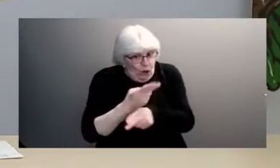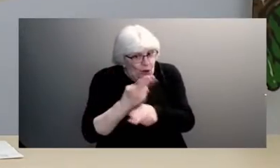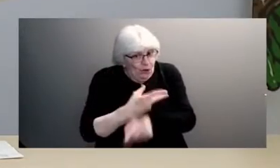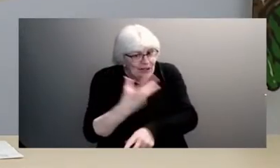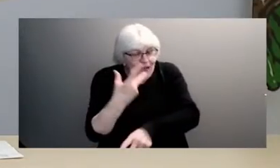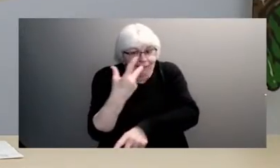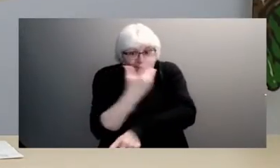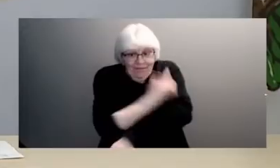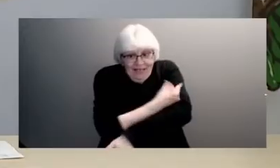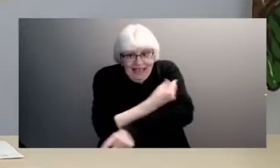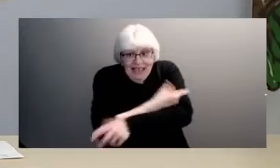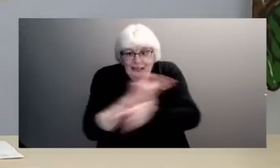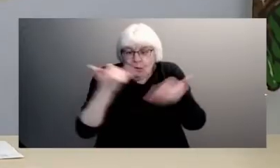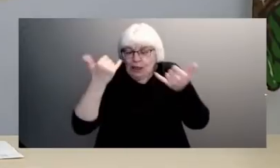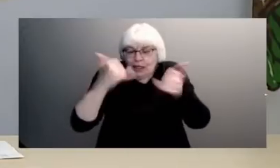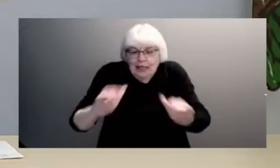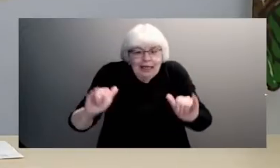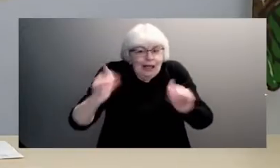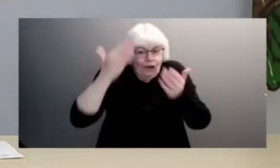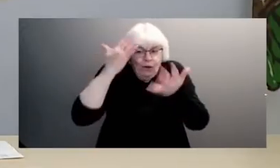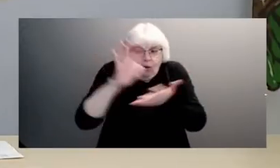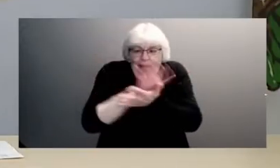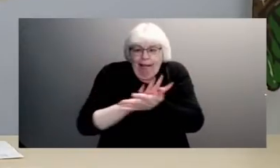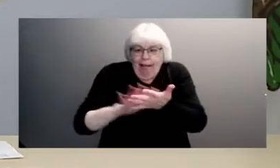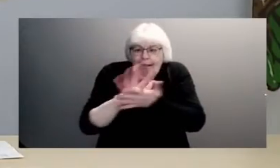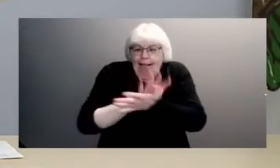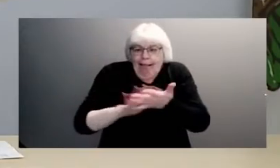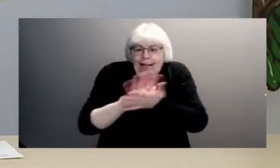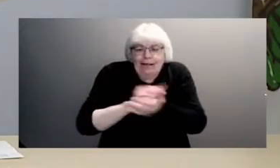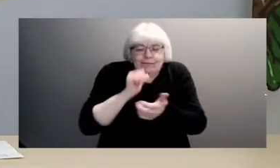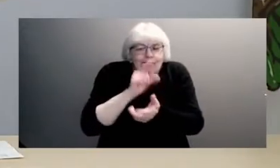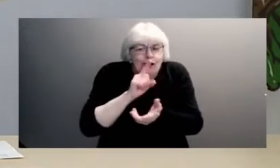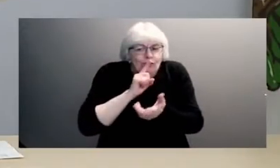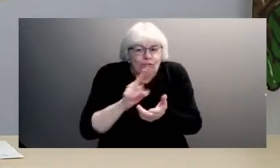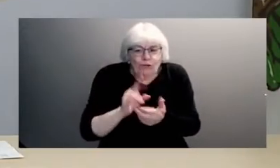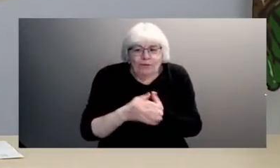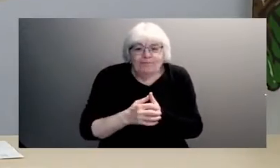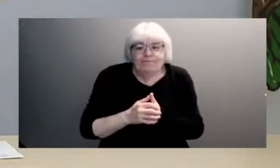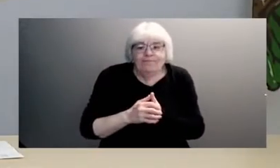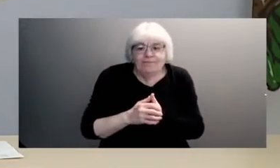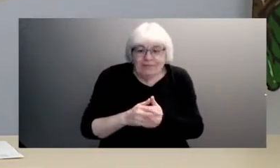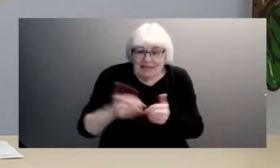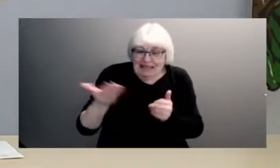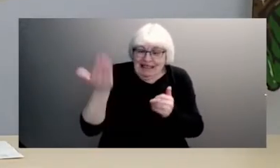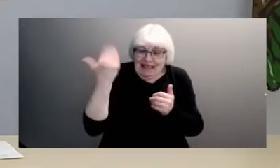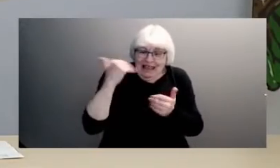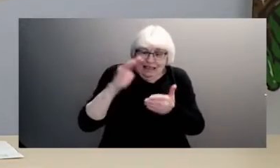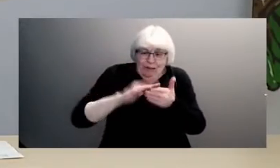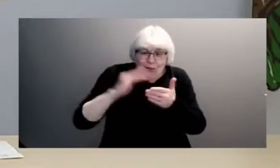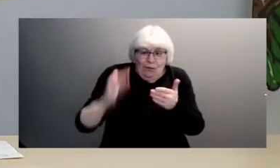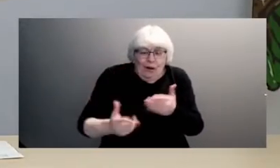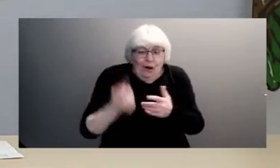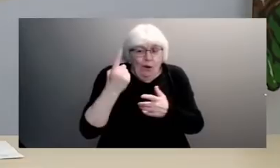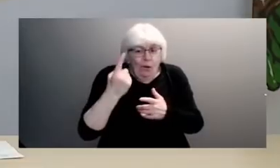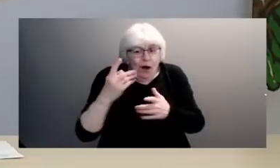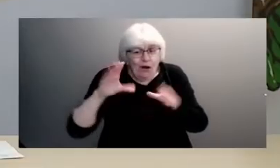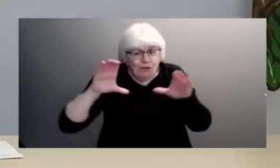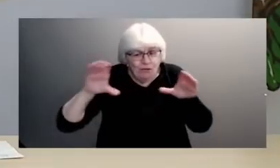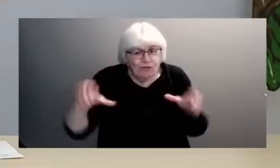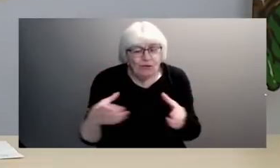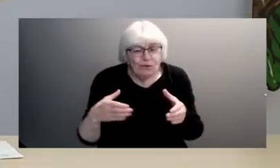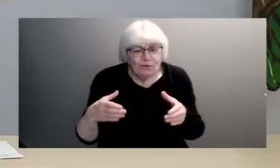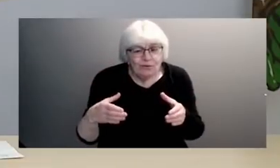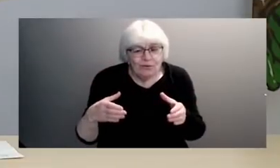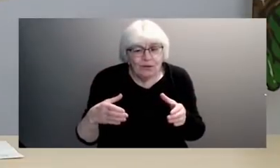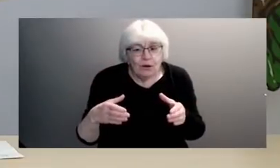an incident that happened over the weekend. A group of people who were demonstrating against vaccine policies in the